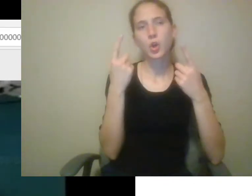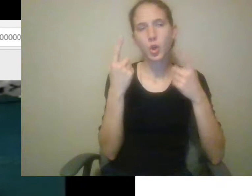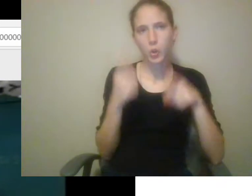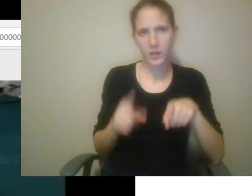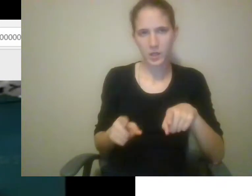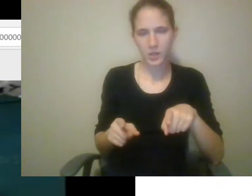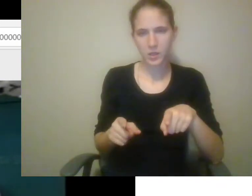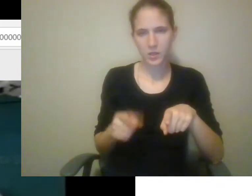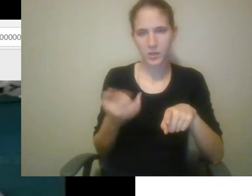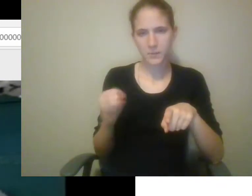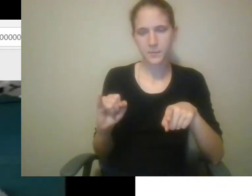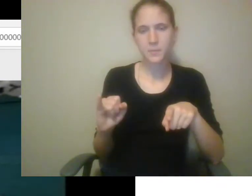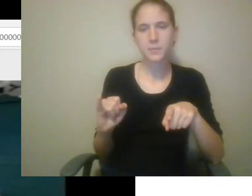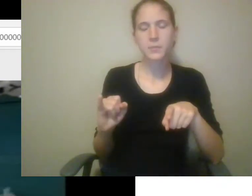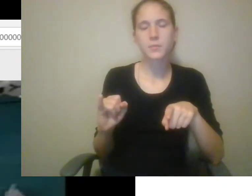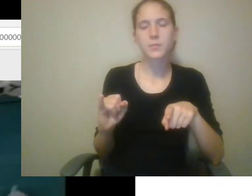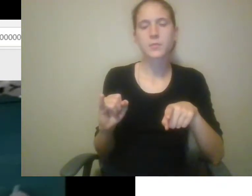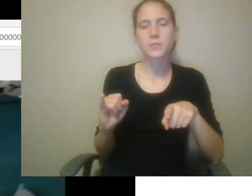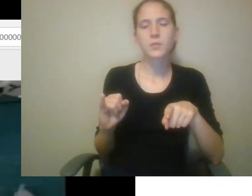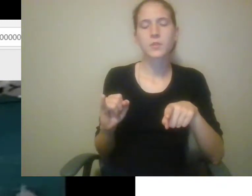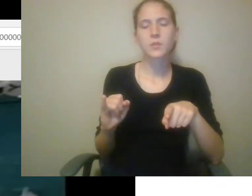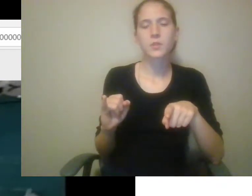occurring